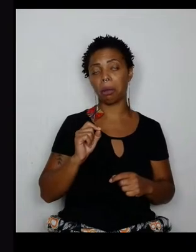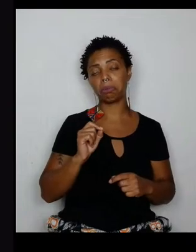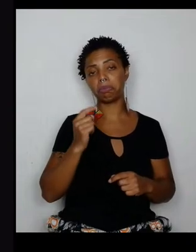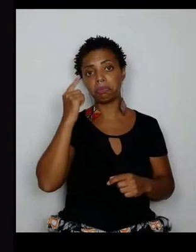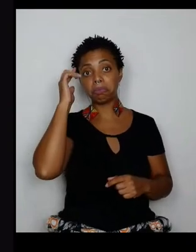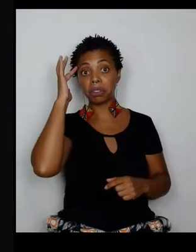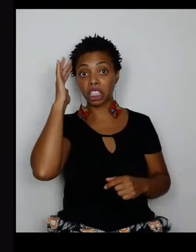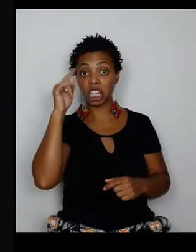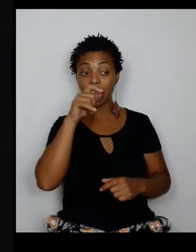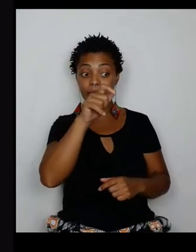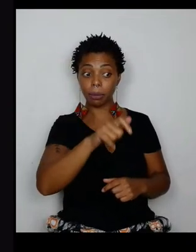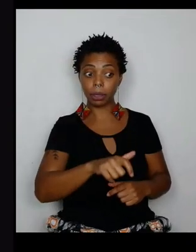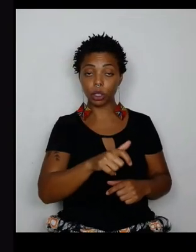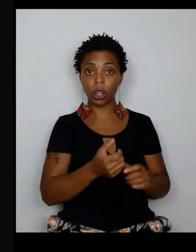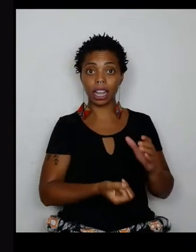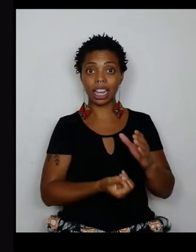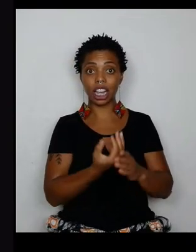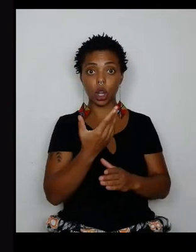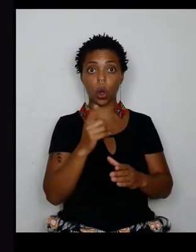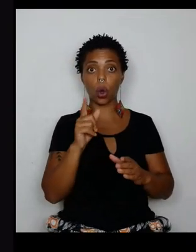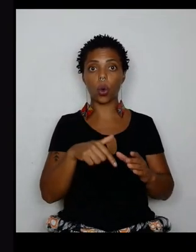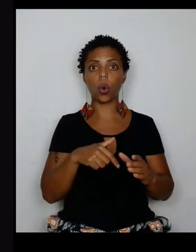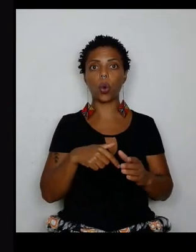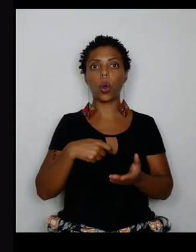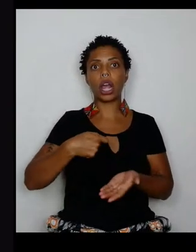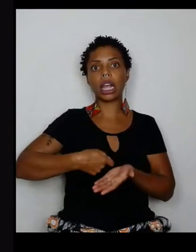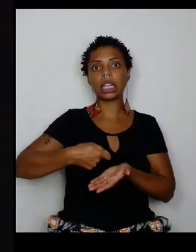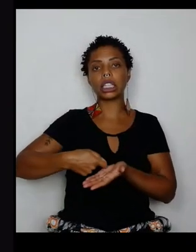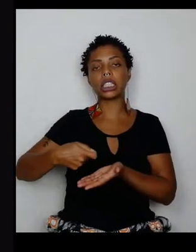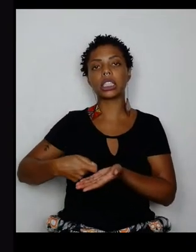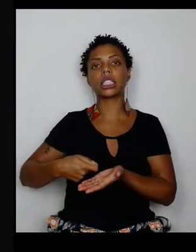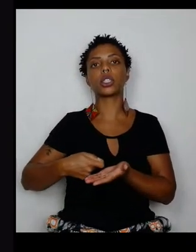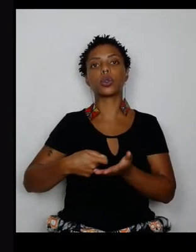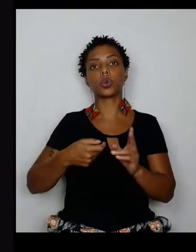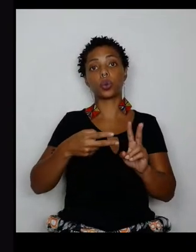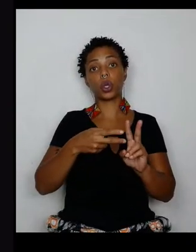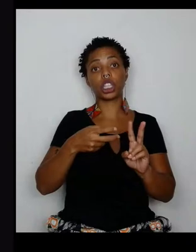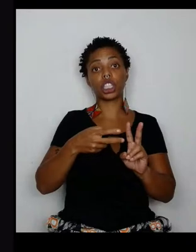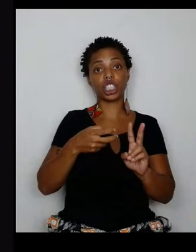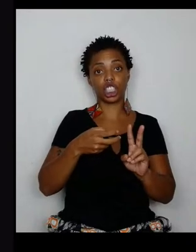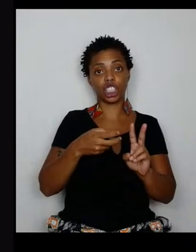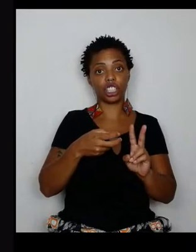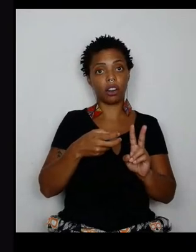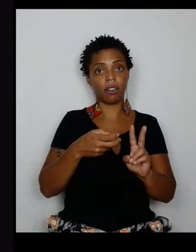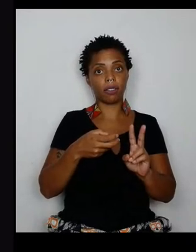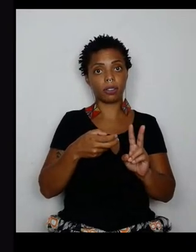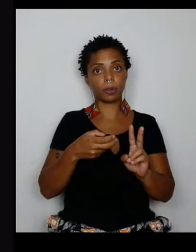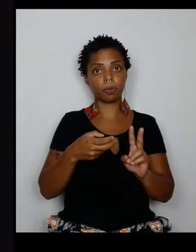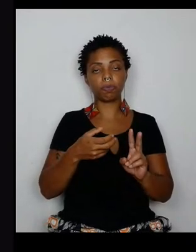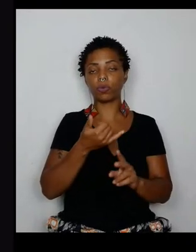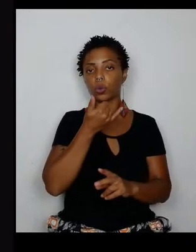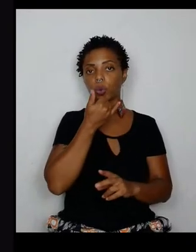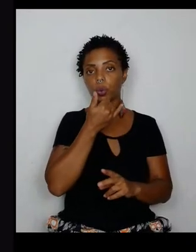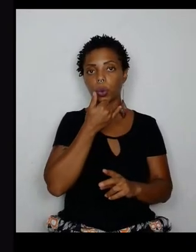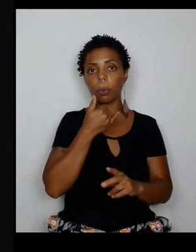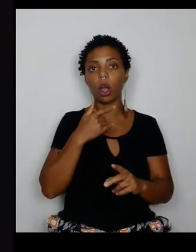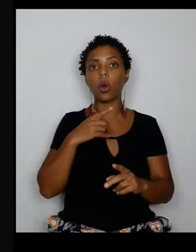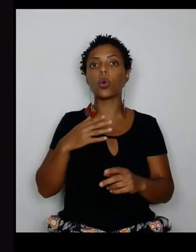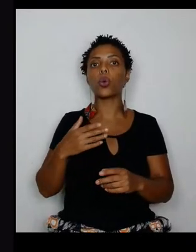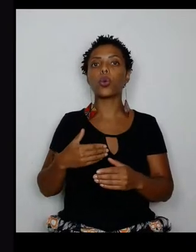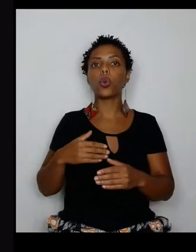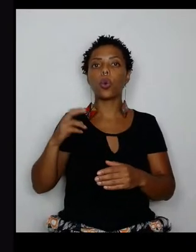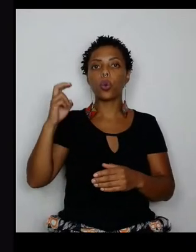he likens their role to that of healers and knowledge holders and he is interestingly uh interested in the mythology of